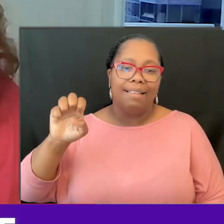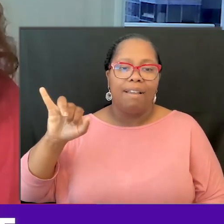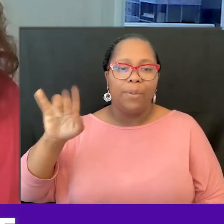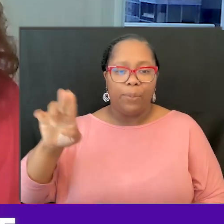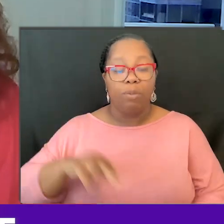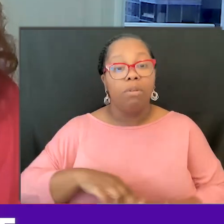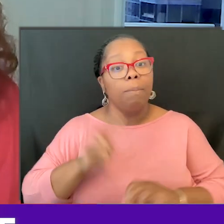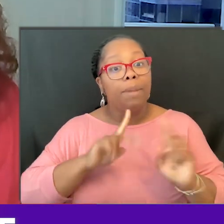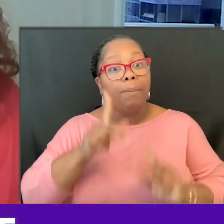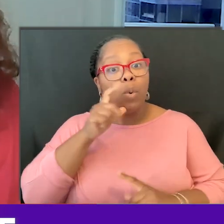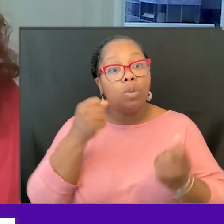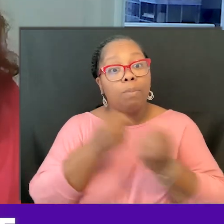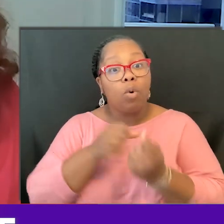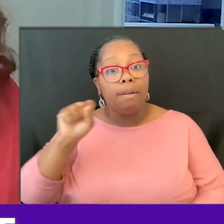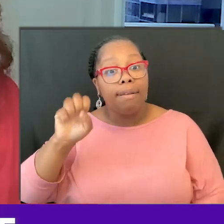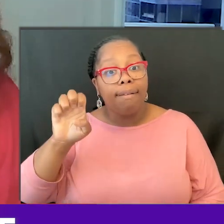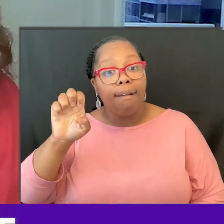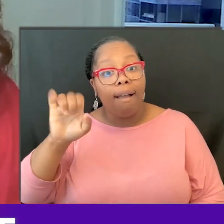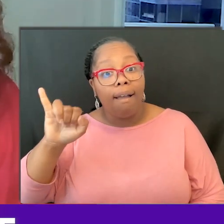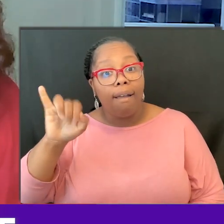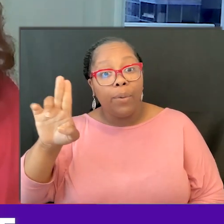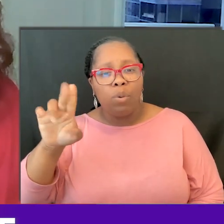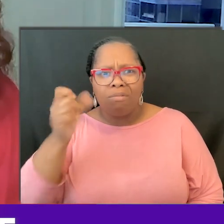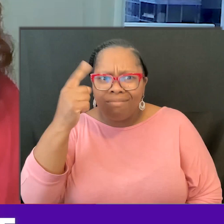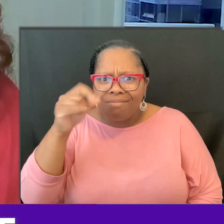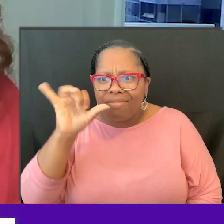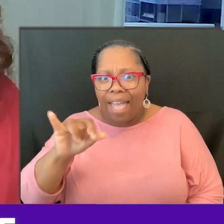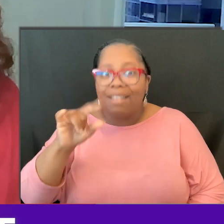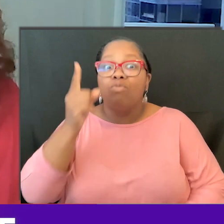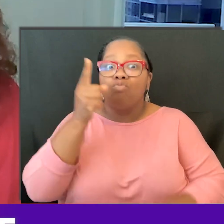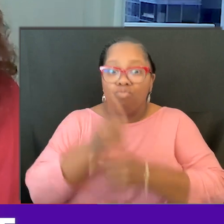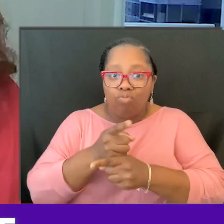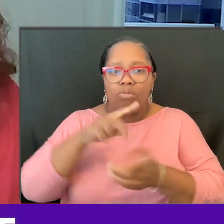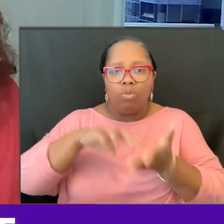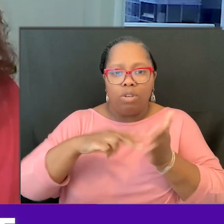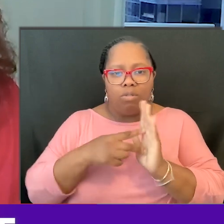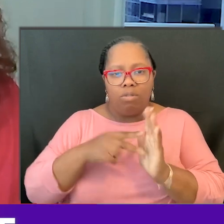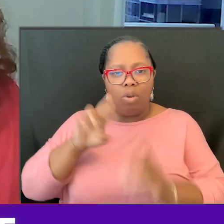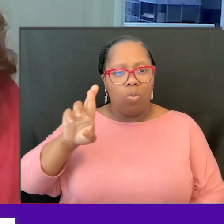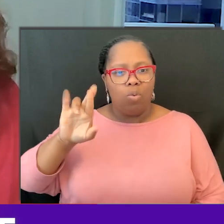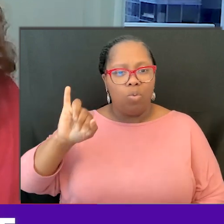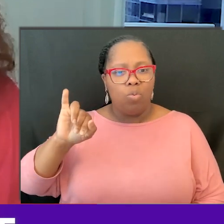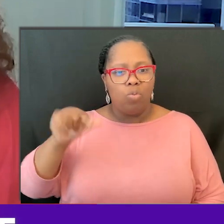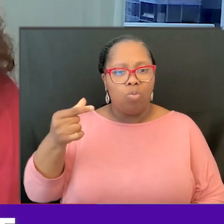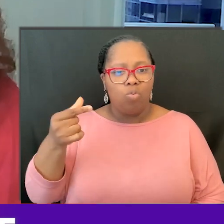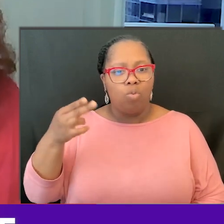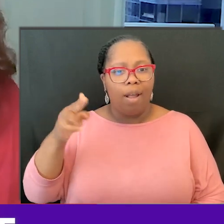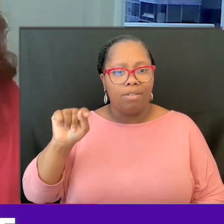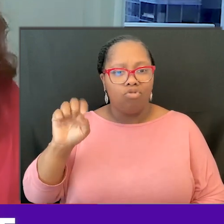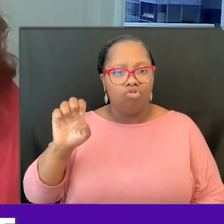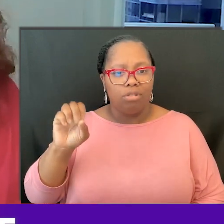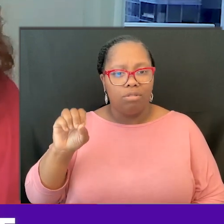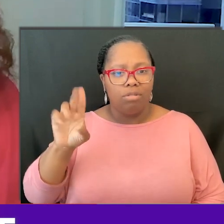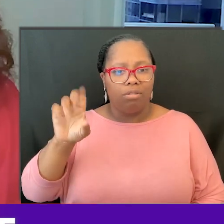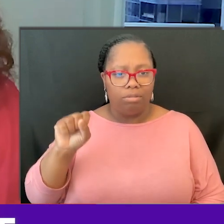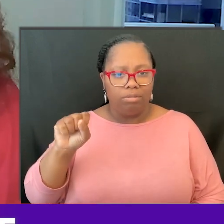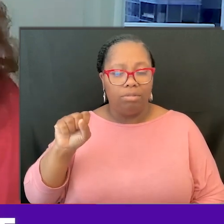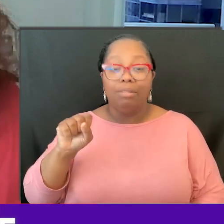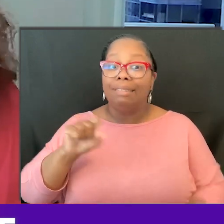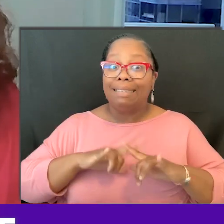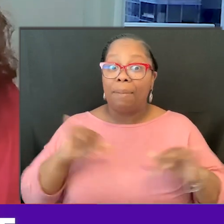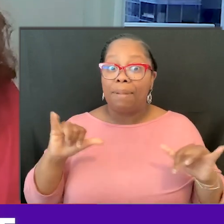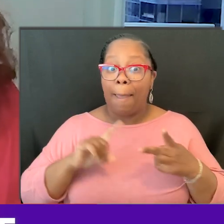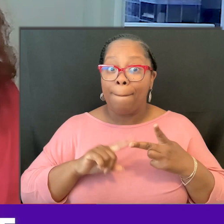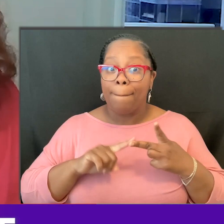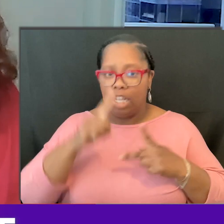the SEIU strike is the righteous thing to do, and it is also the strategic